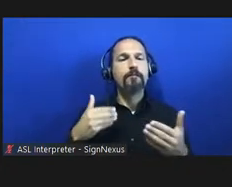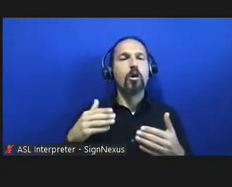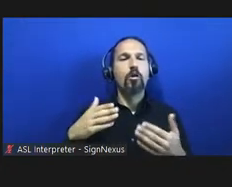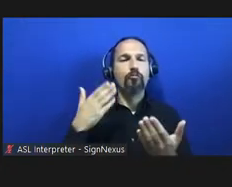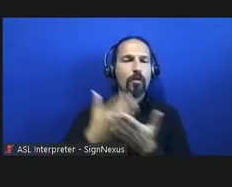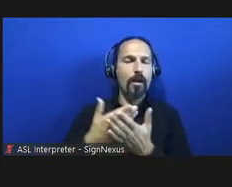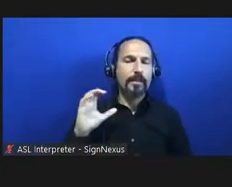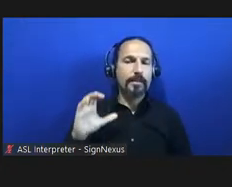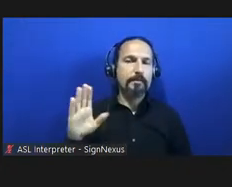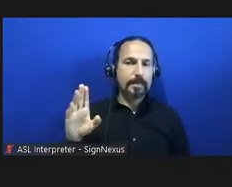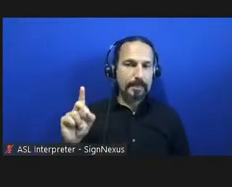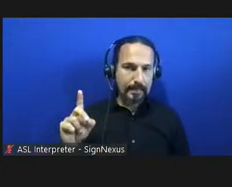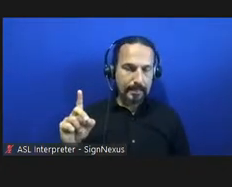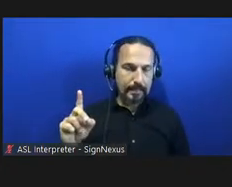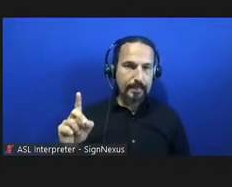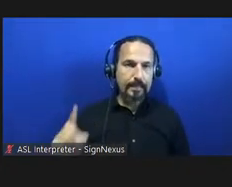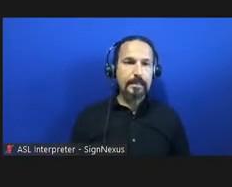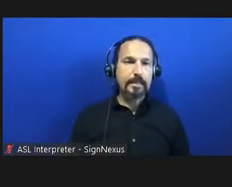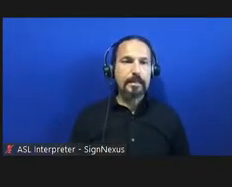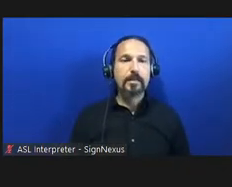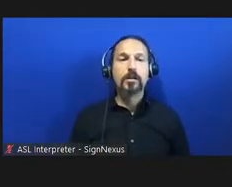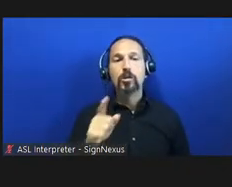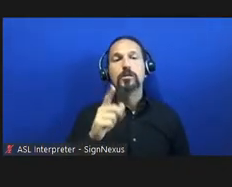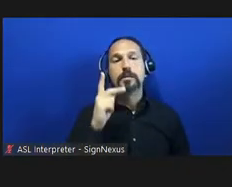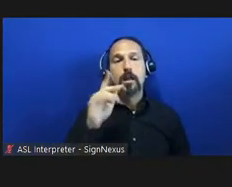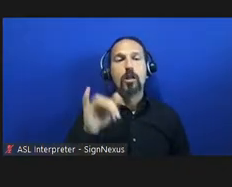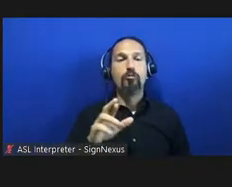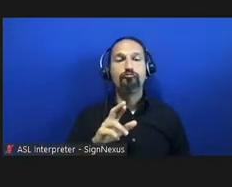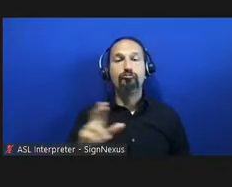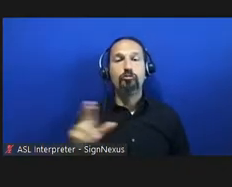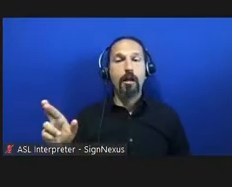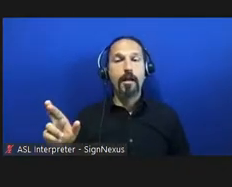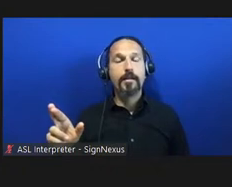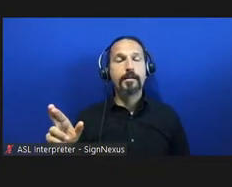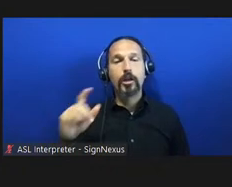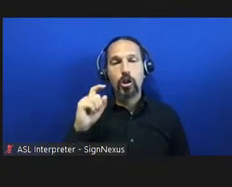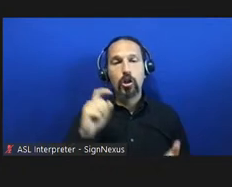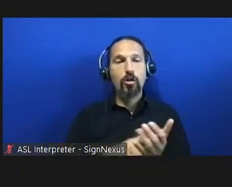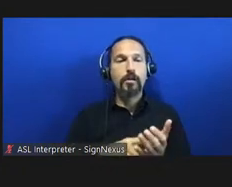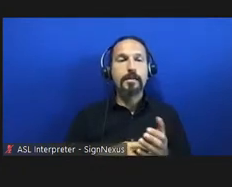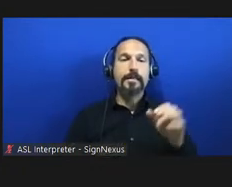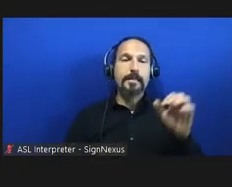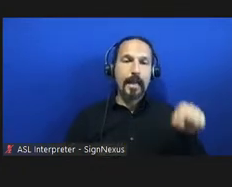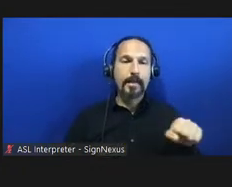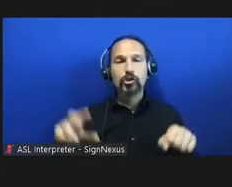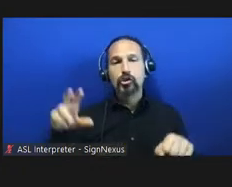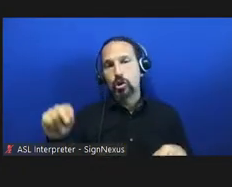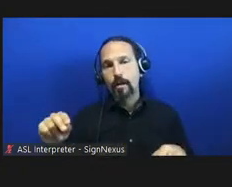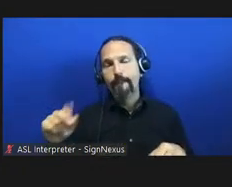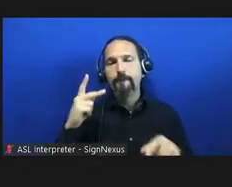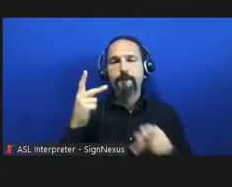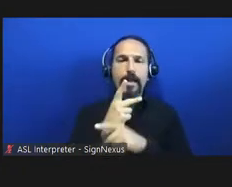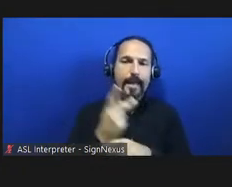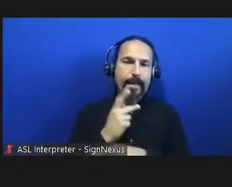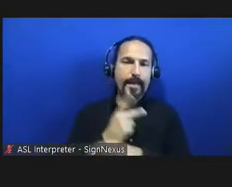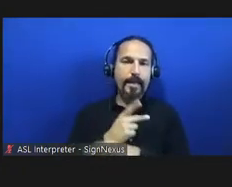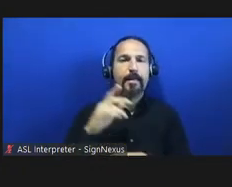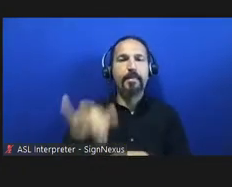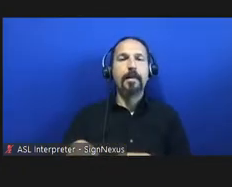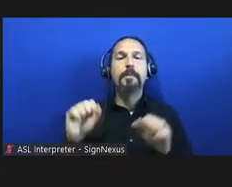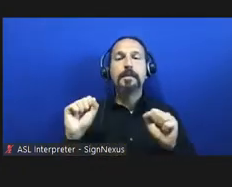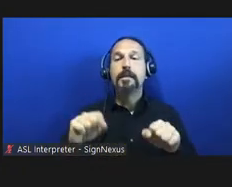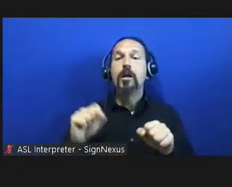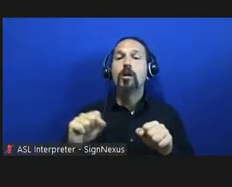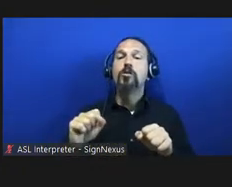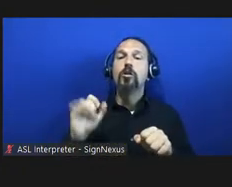central business district As you move to the right you can see the no's and yeses which determine whether or not that potential